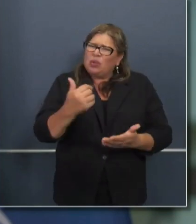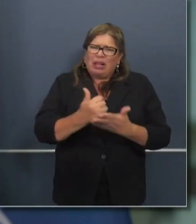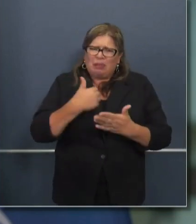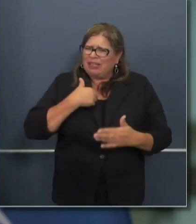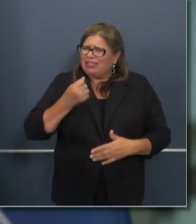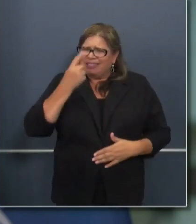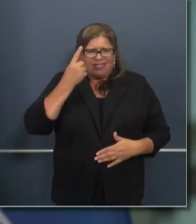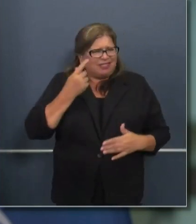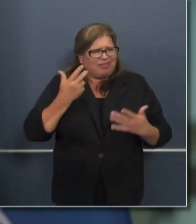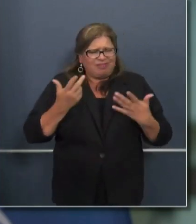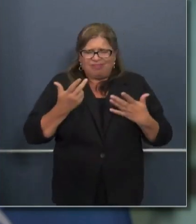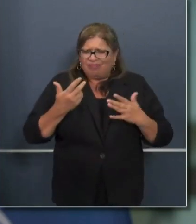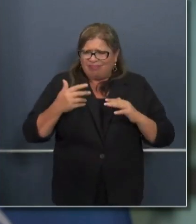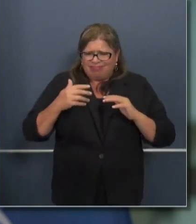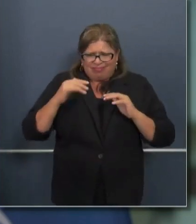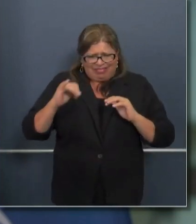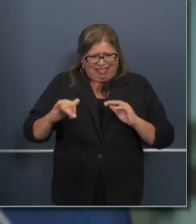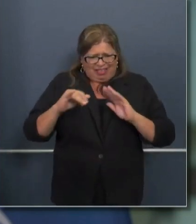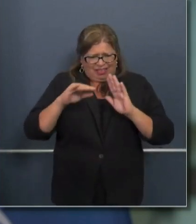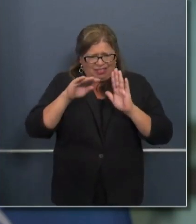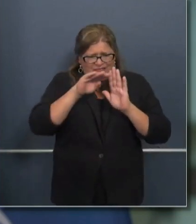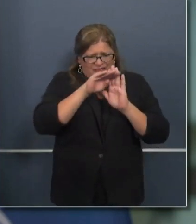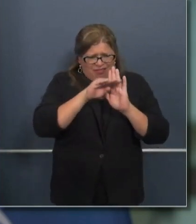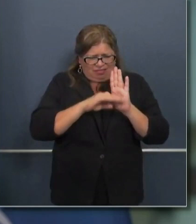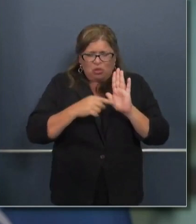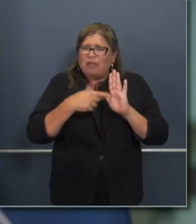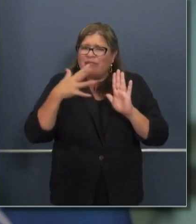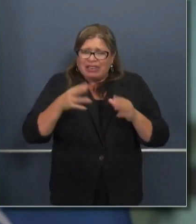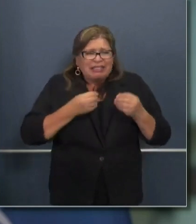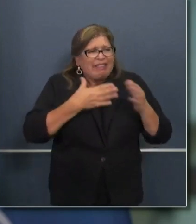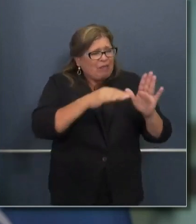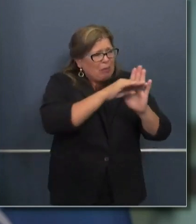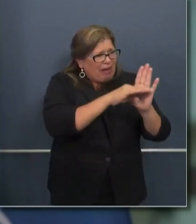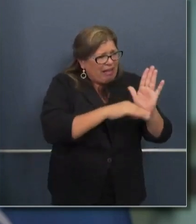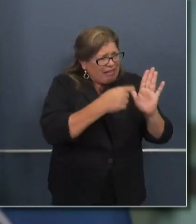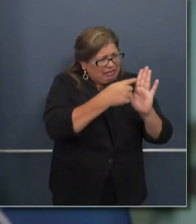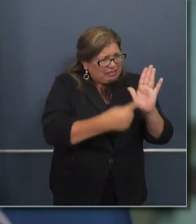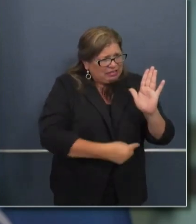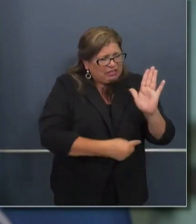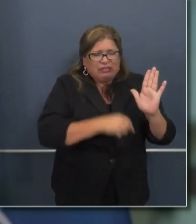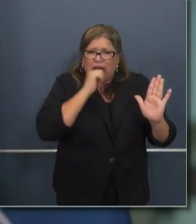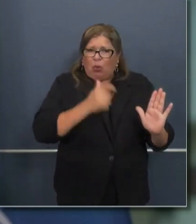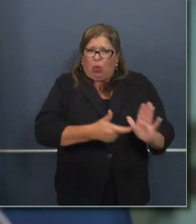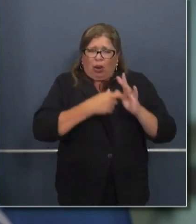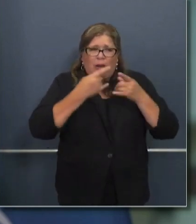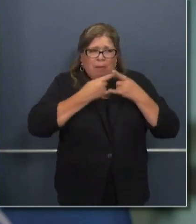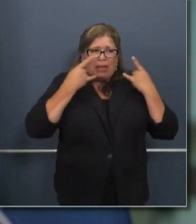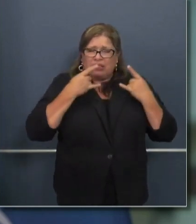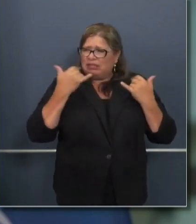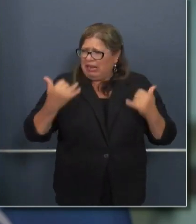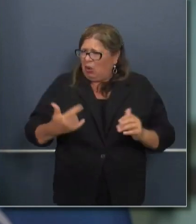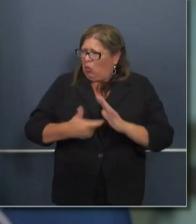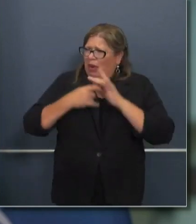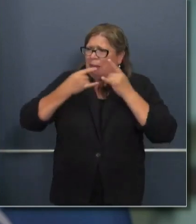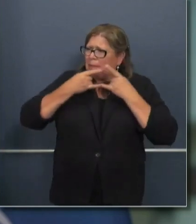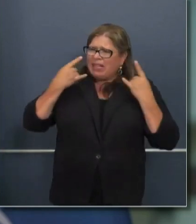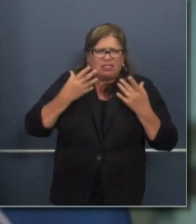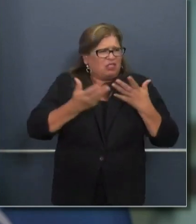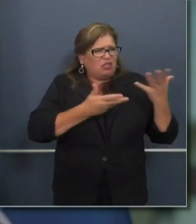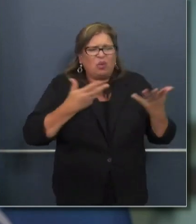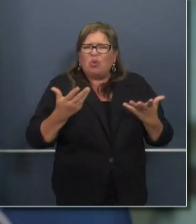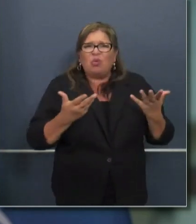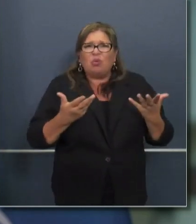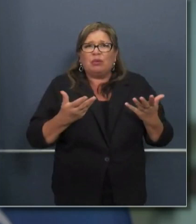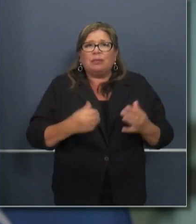to apply to sectors where you've already released other guidance that doesn't necessarily mandate mask requirements? Yeah, good news, all